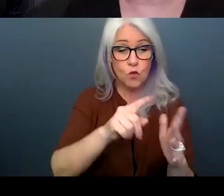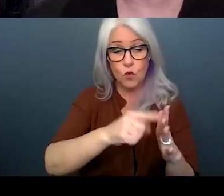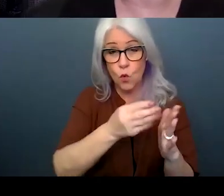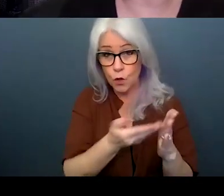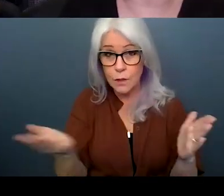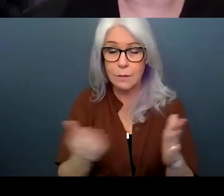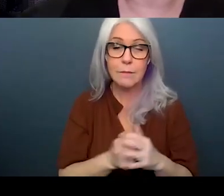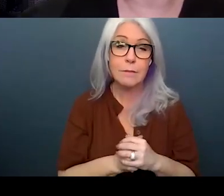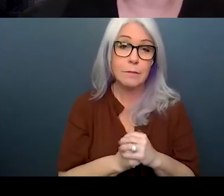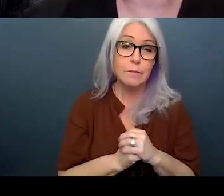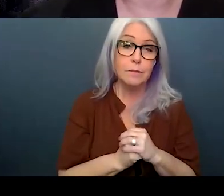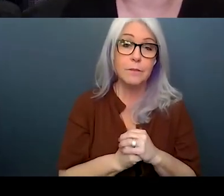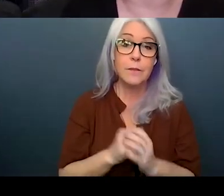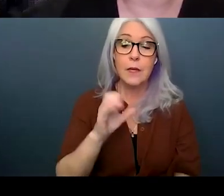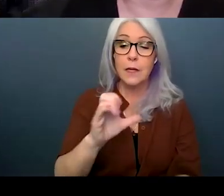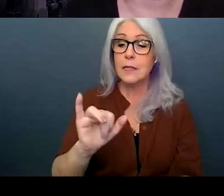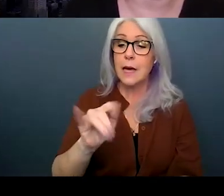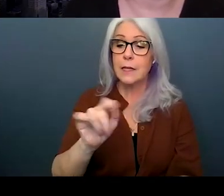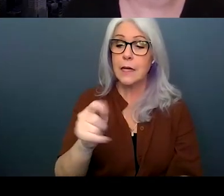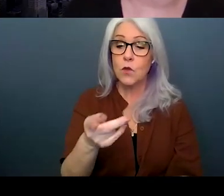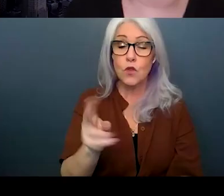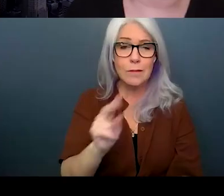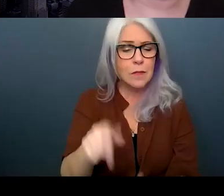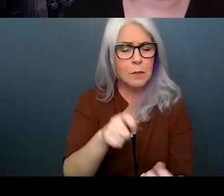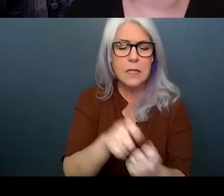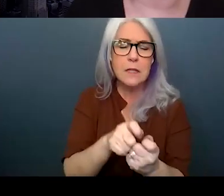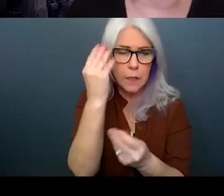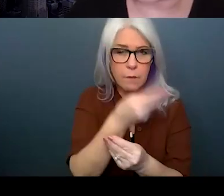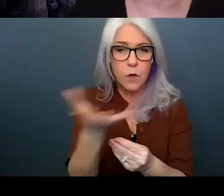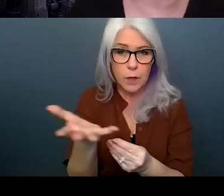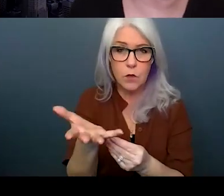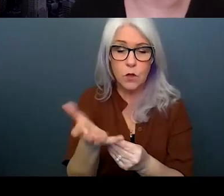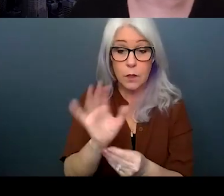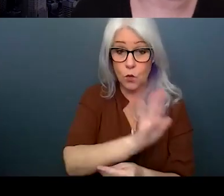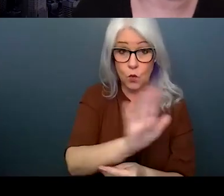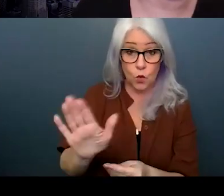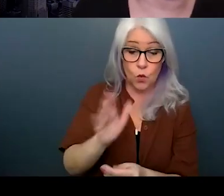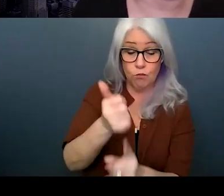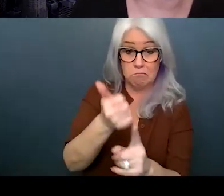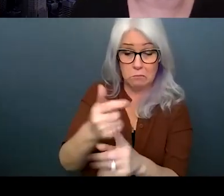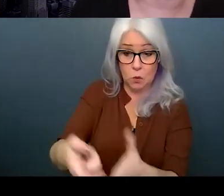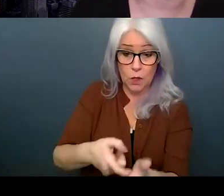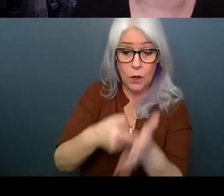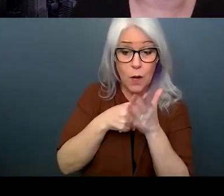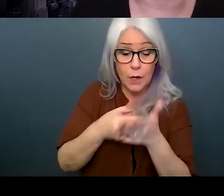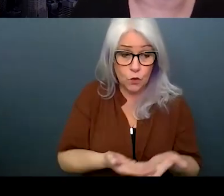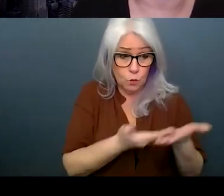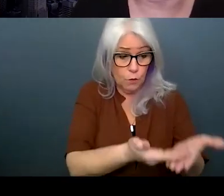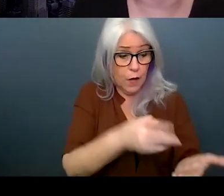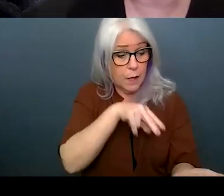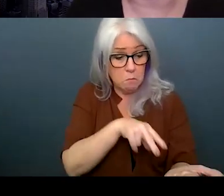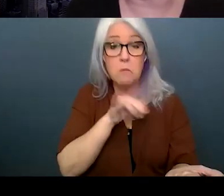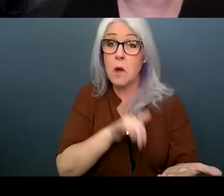So citations are specific information that you are required to provide in order to help your reader